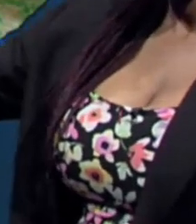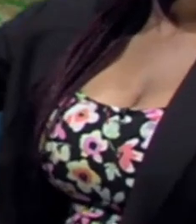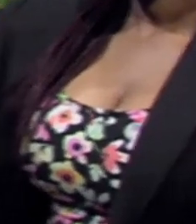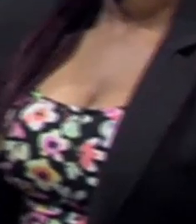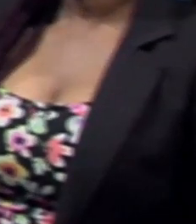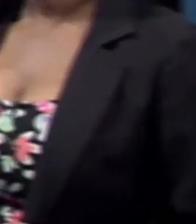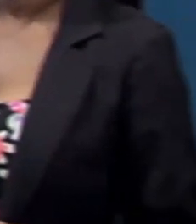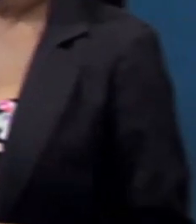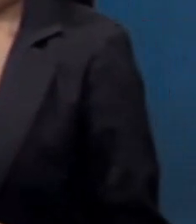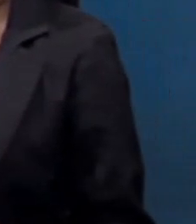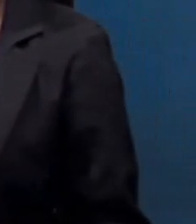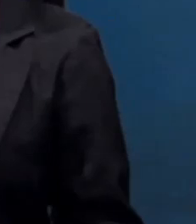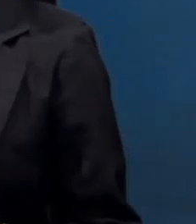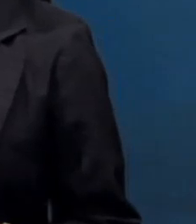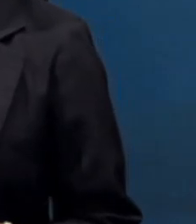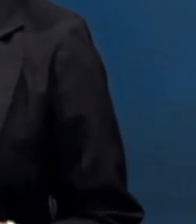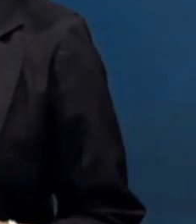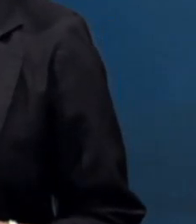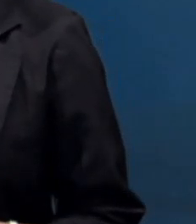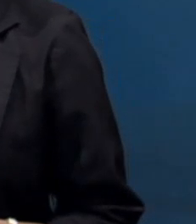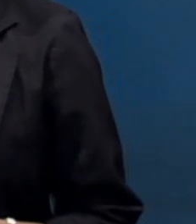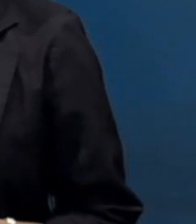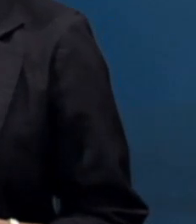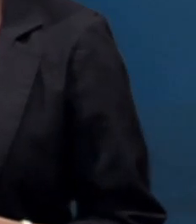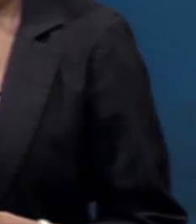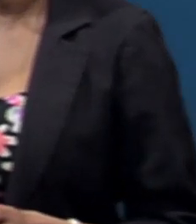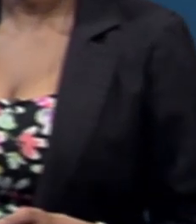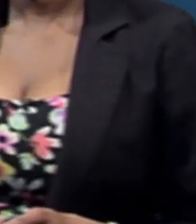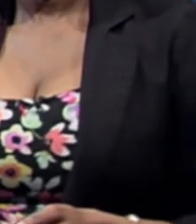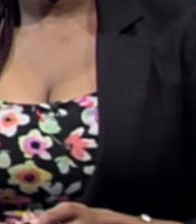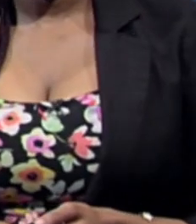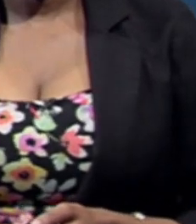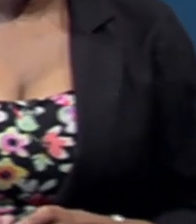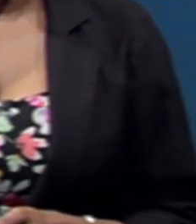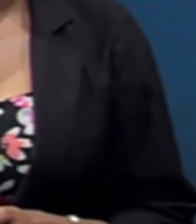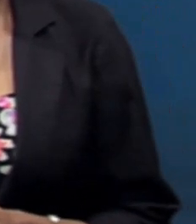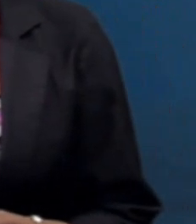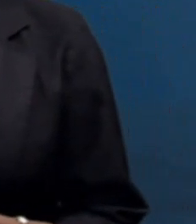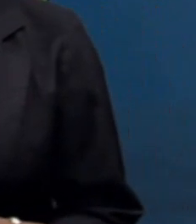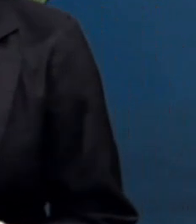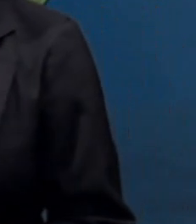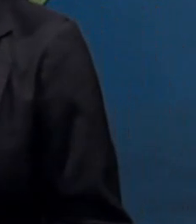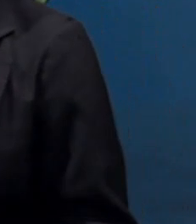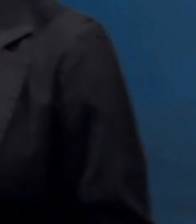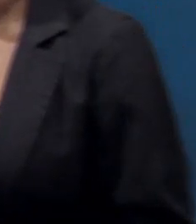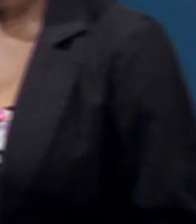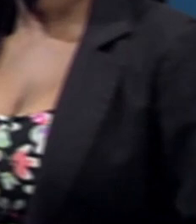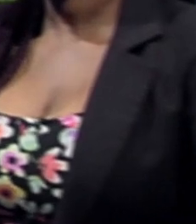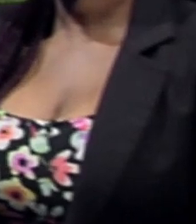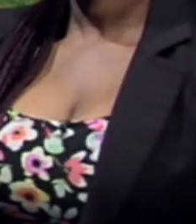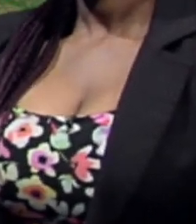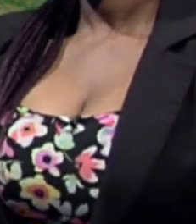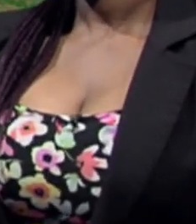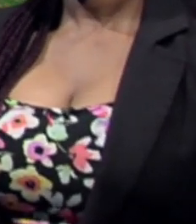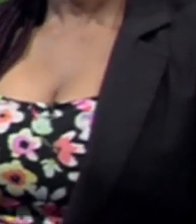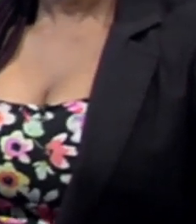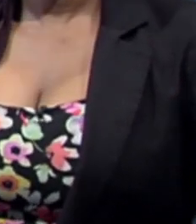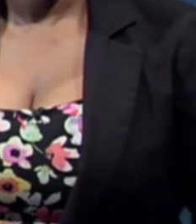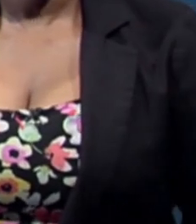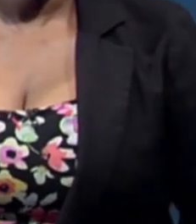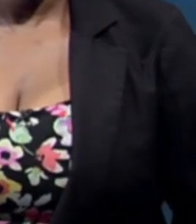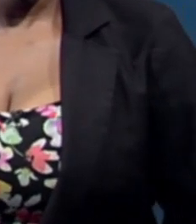tla nna le gone go nna le tlhabo ya letsatsi go bophirima jwa ba province ya Graaff-Reinet ka digata di le 10 go ya go di le 28 Gqeberha ka digata di